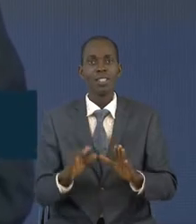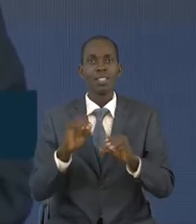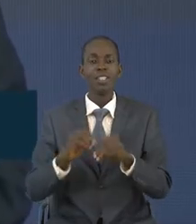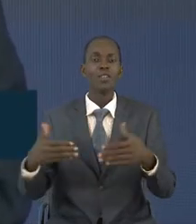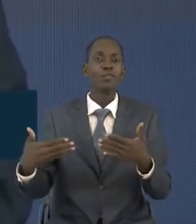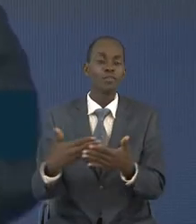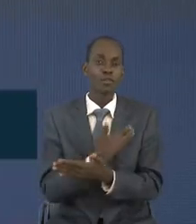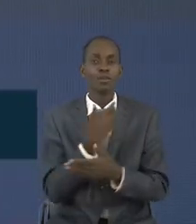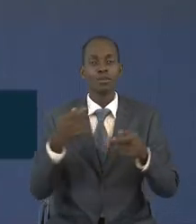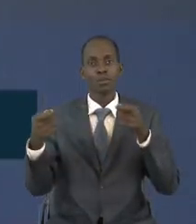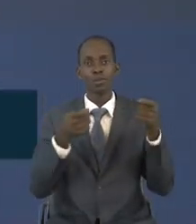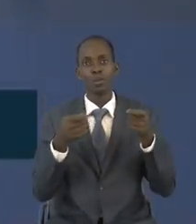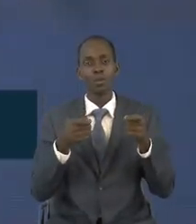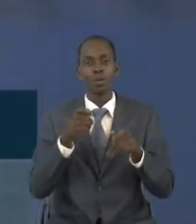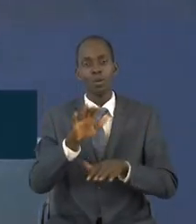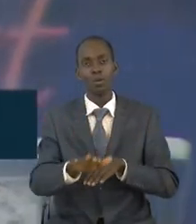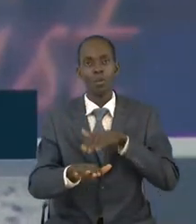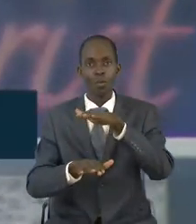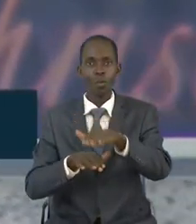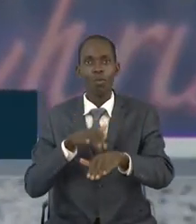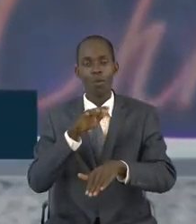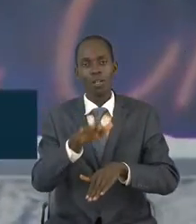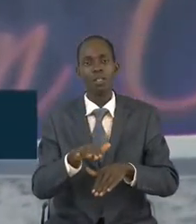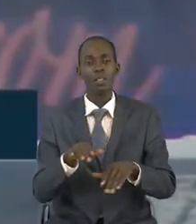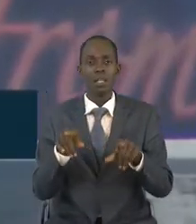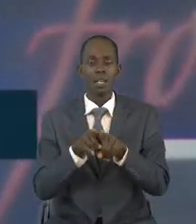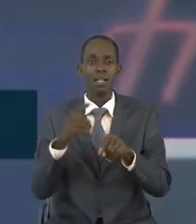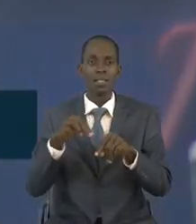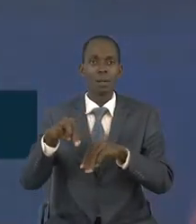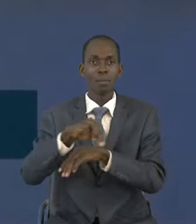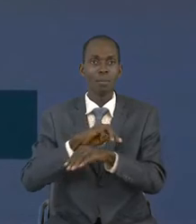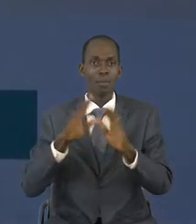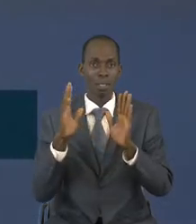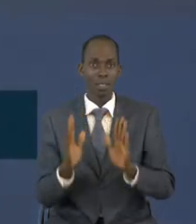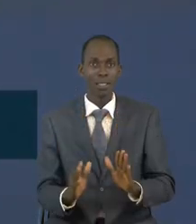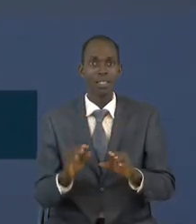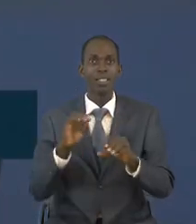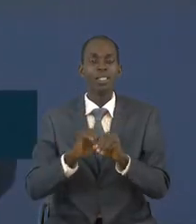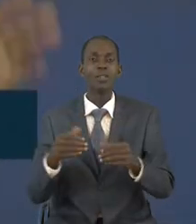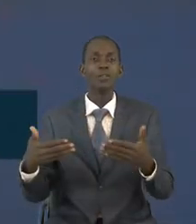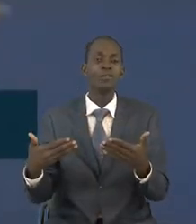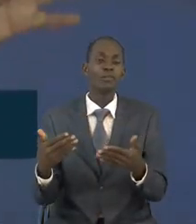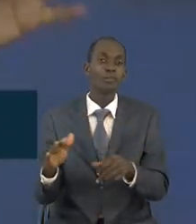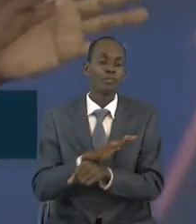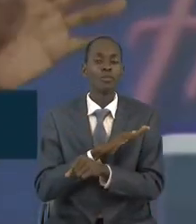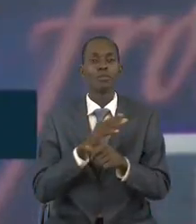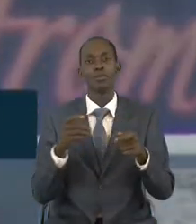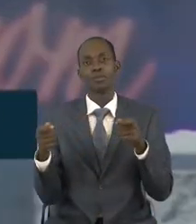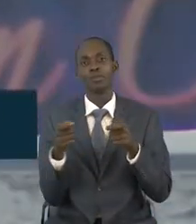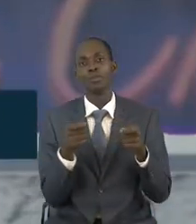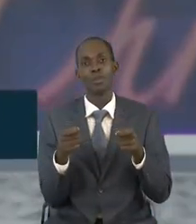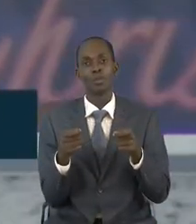Walking like the master in full dominion, walking with